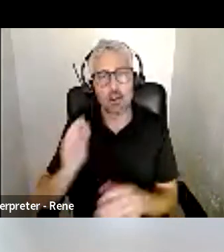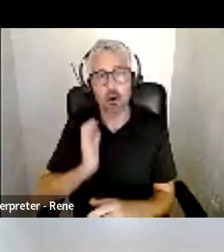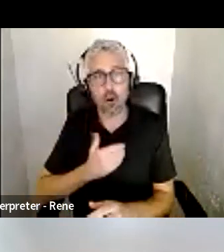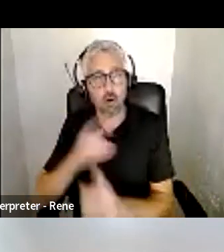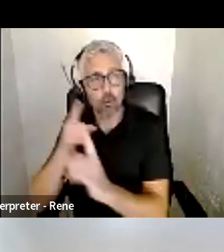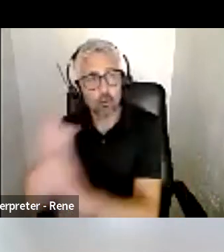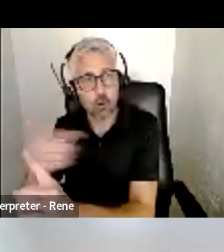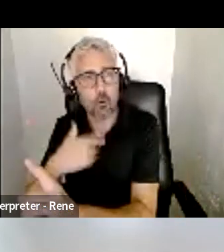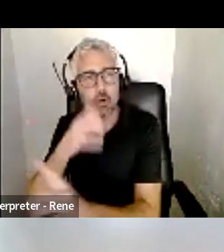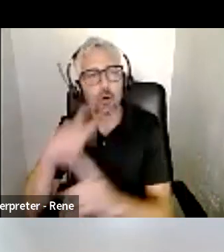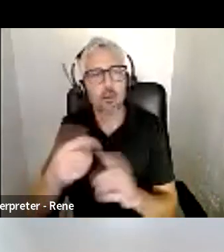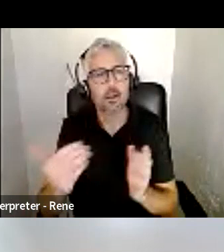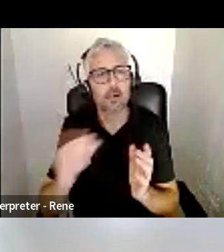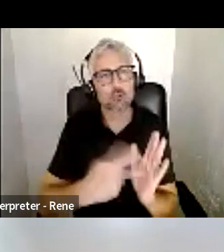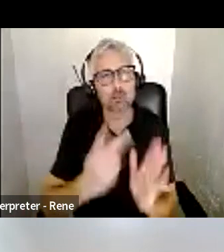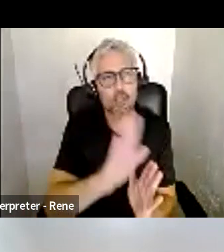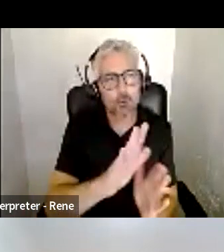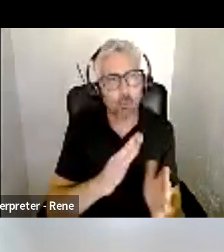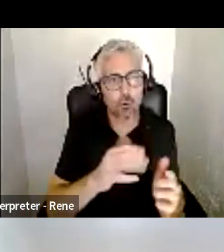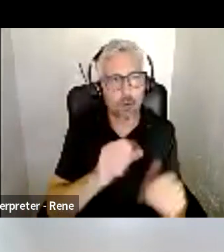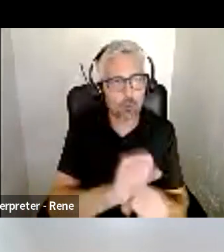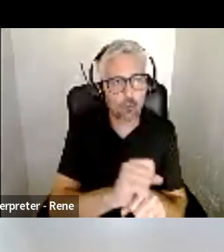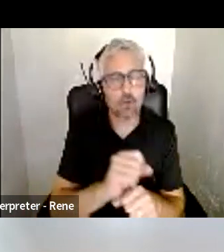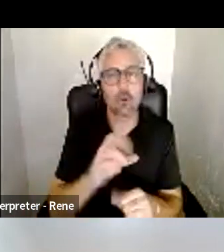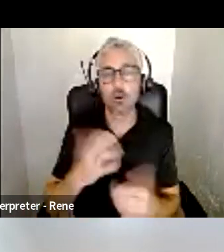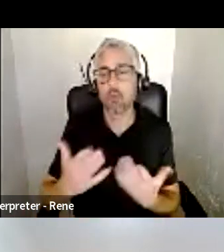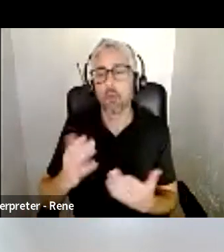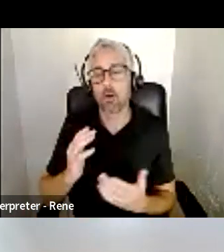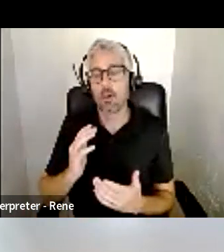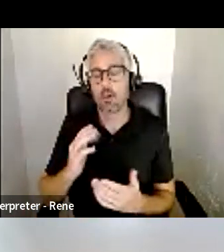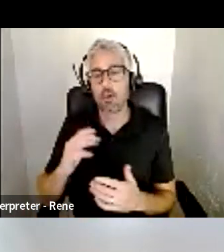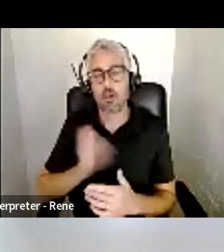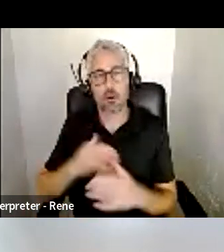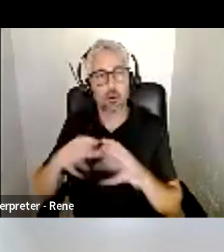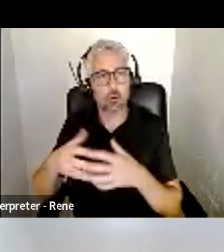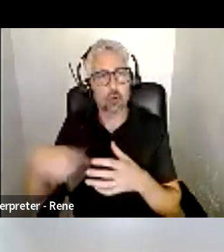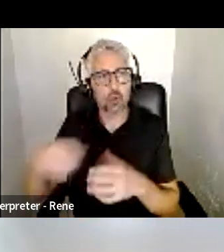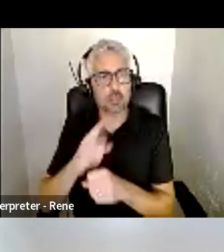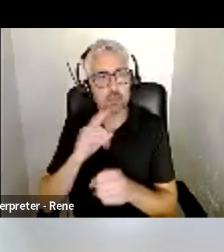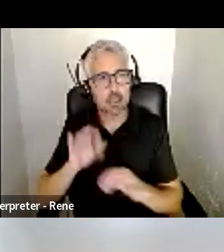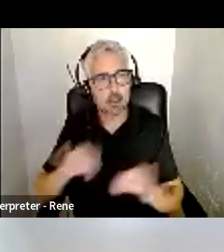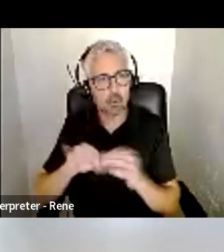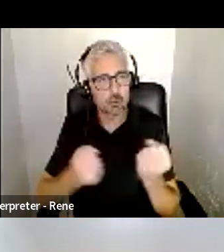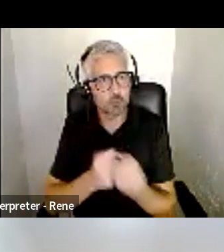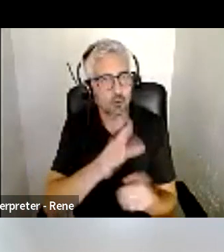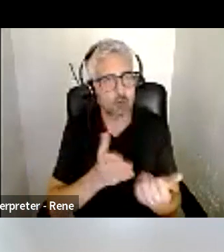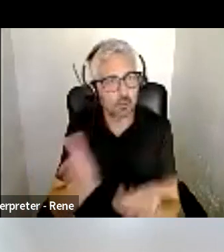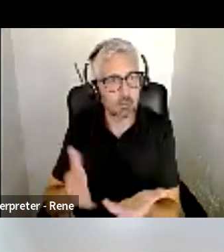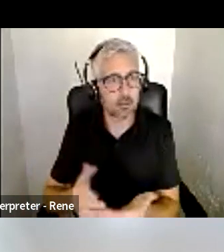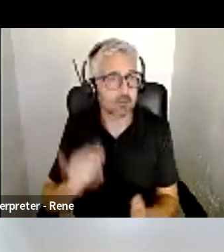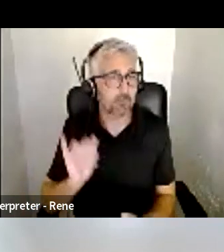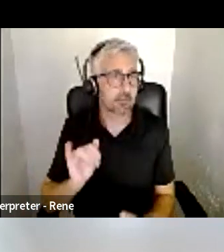so we don't duplicate efforts, or figure out how to make our folks, you know, meaningful for your recommendation. So that's